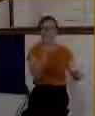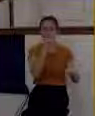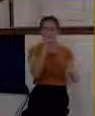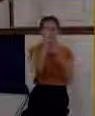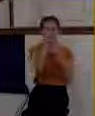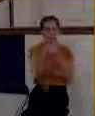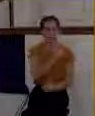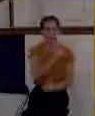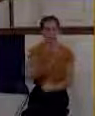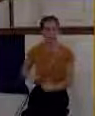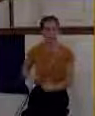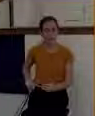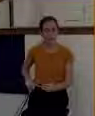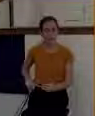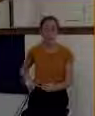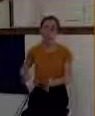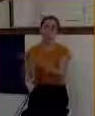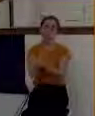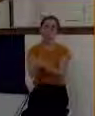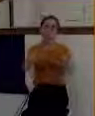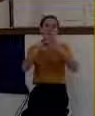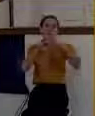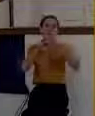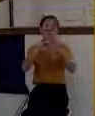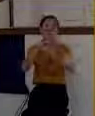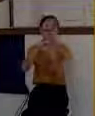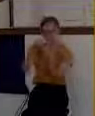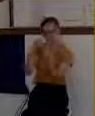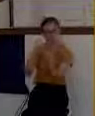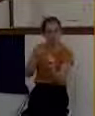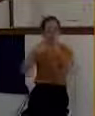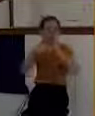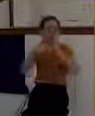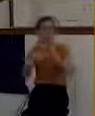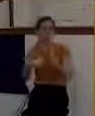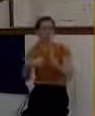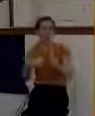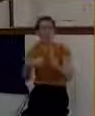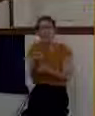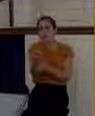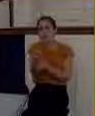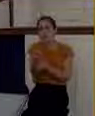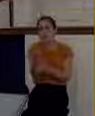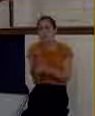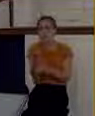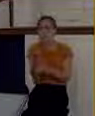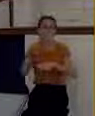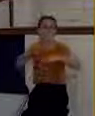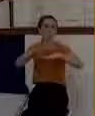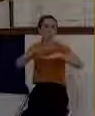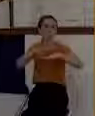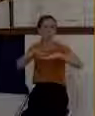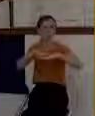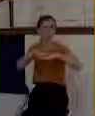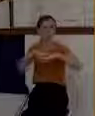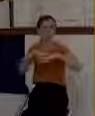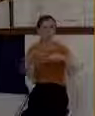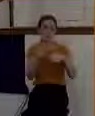Lord. And so this whole story here was intended to serve as a warning. It was a warning to the people of